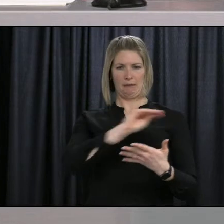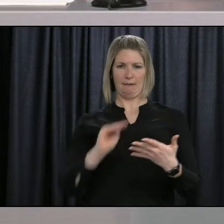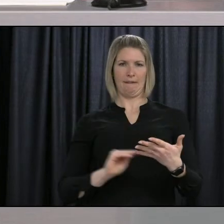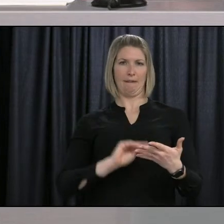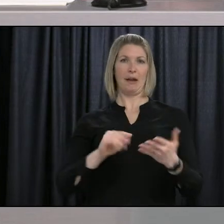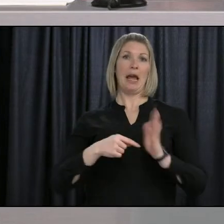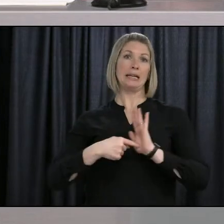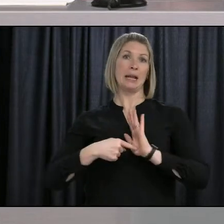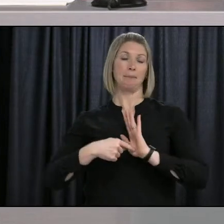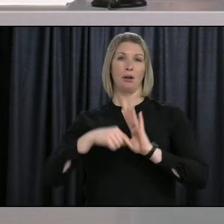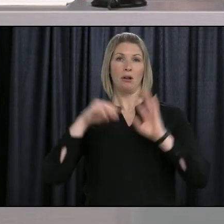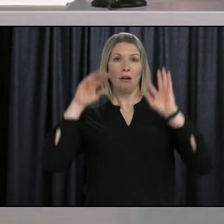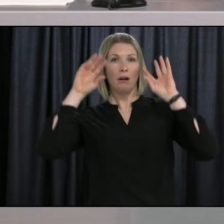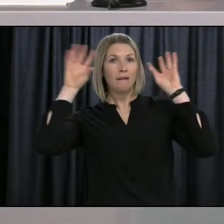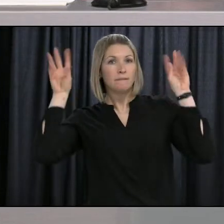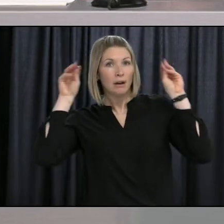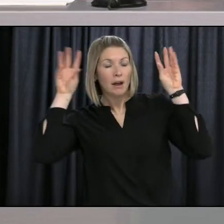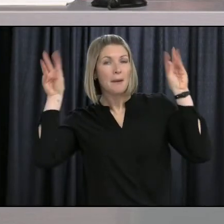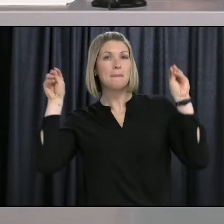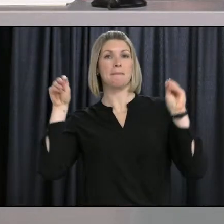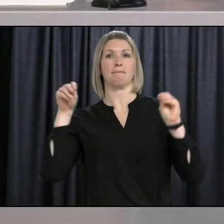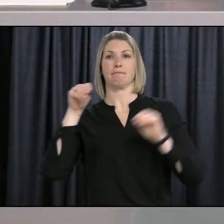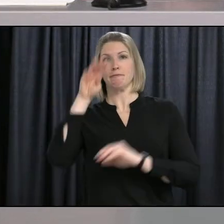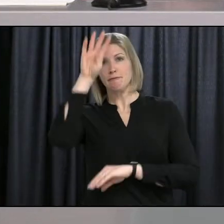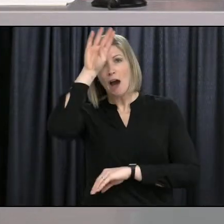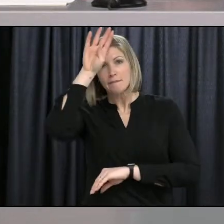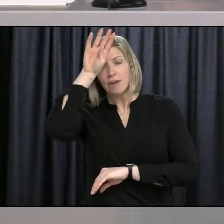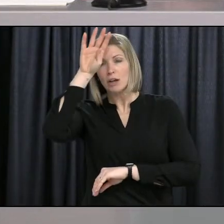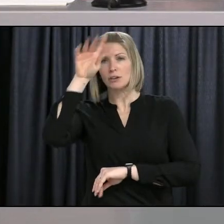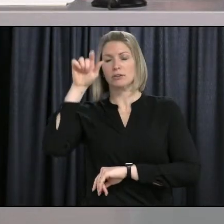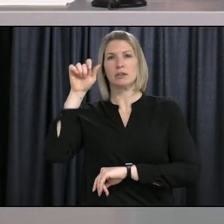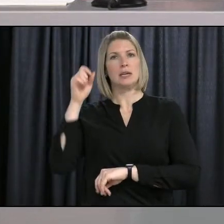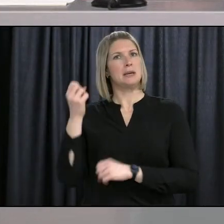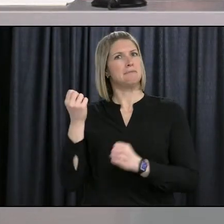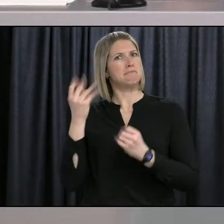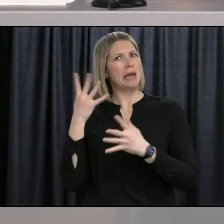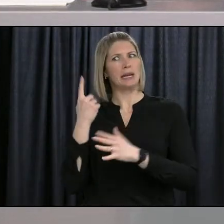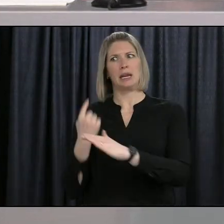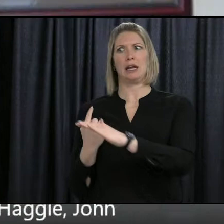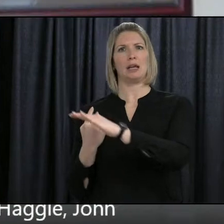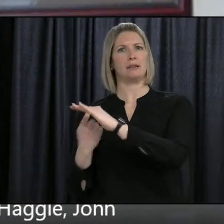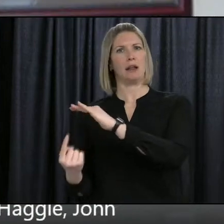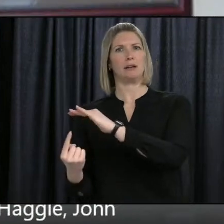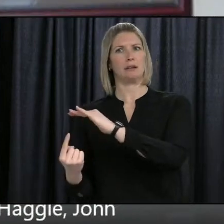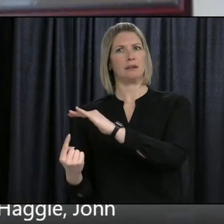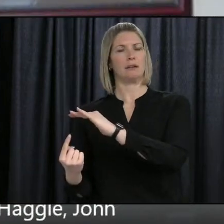seen a lot of them being self-isolating right now, which does impact that vital service.